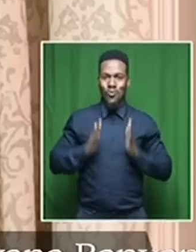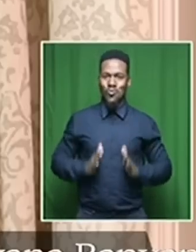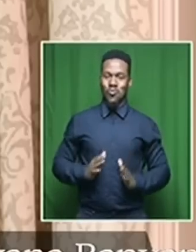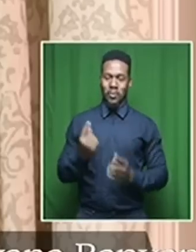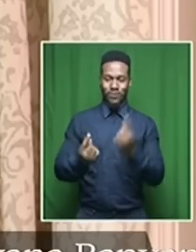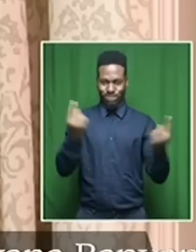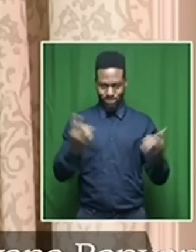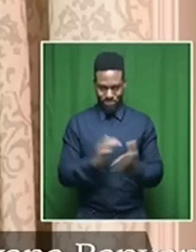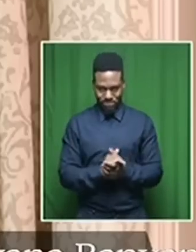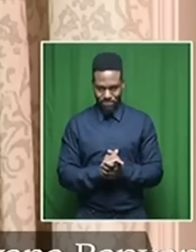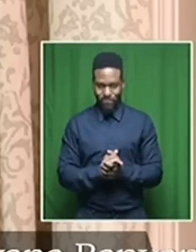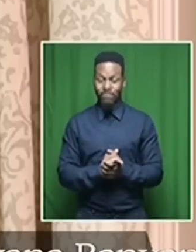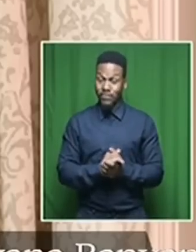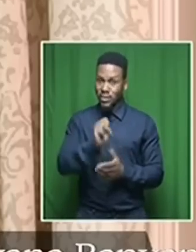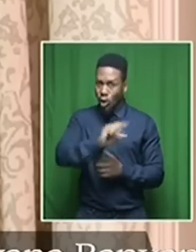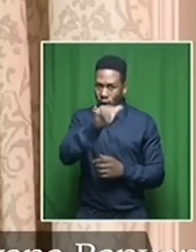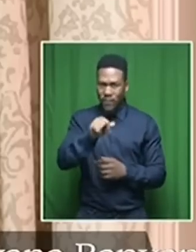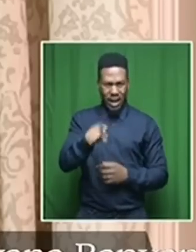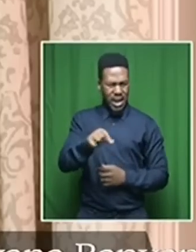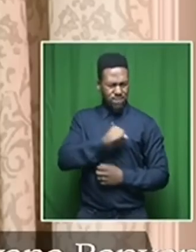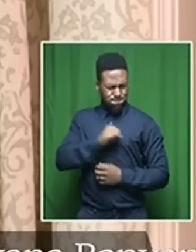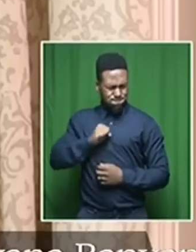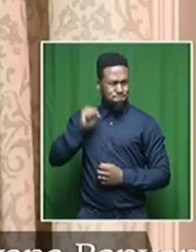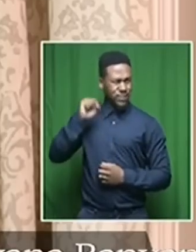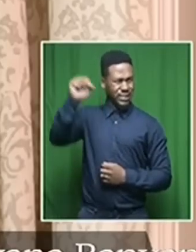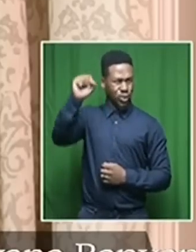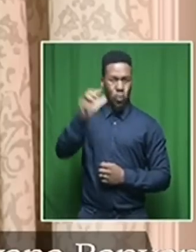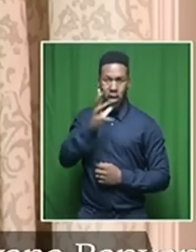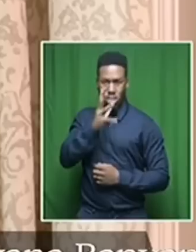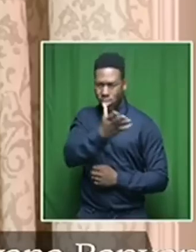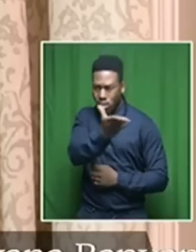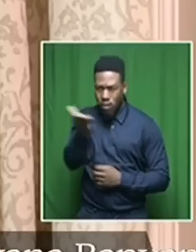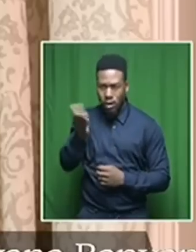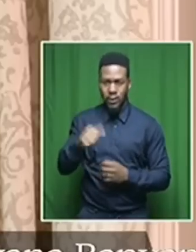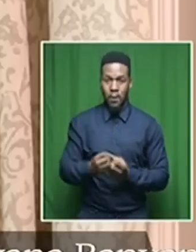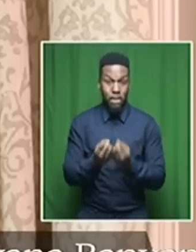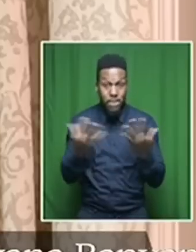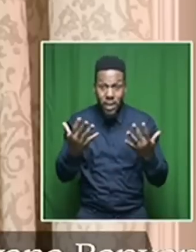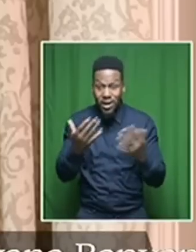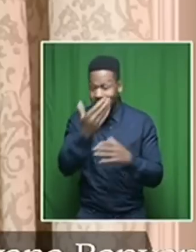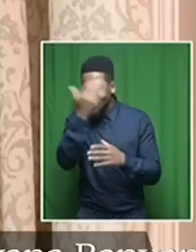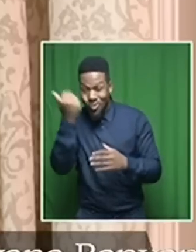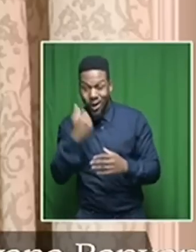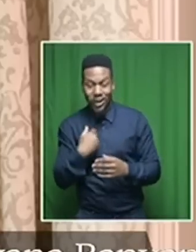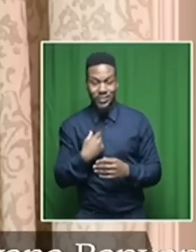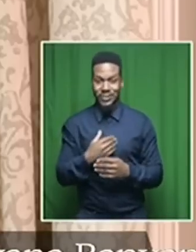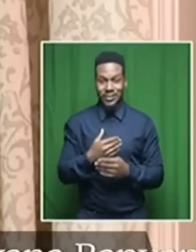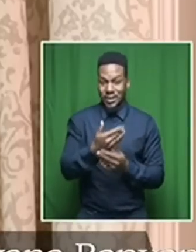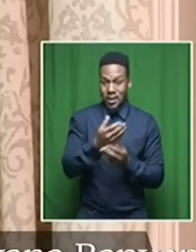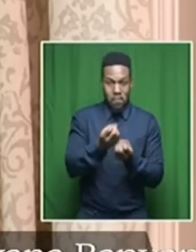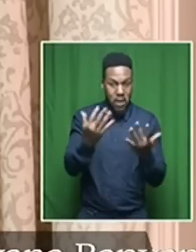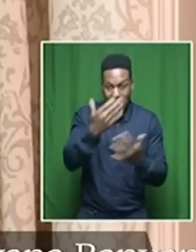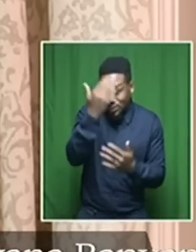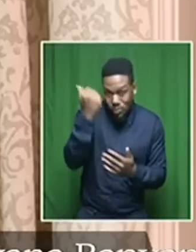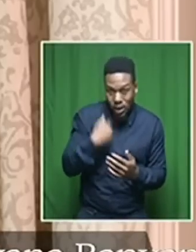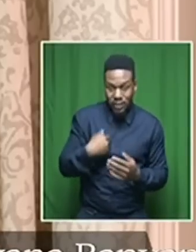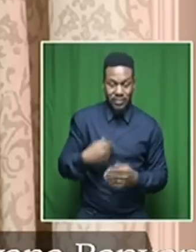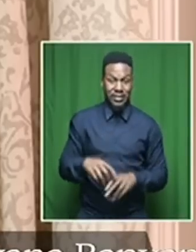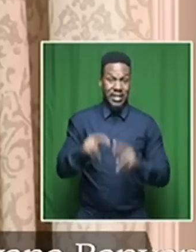heroes, many of them unseen and unknown. Our nation's sportsmen and